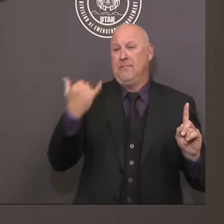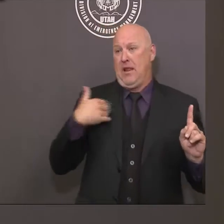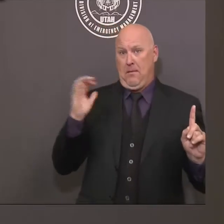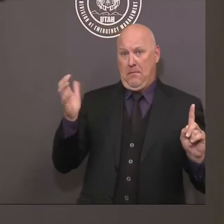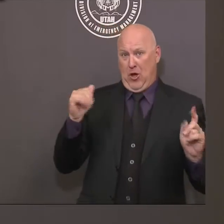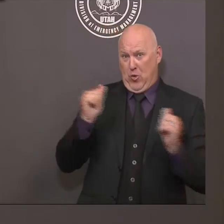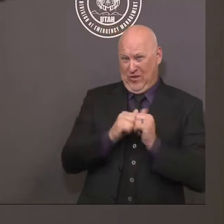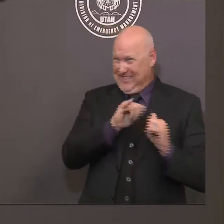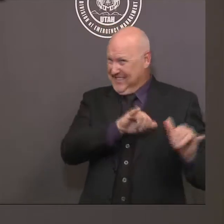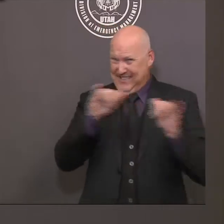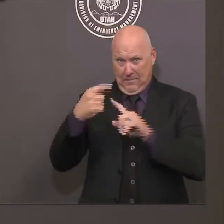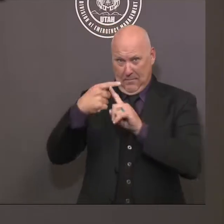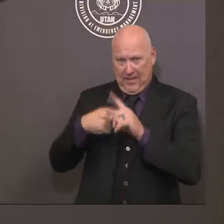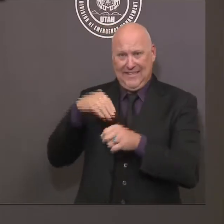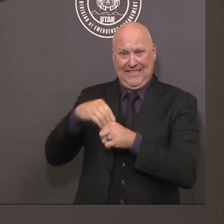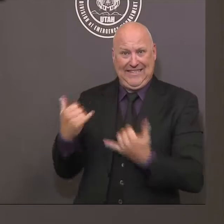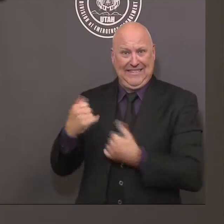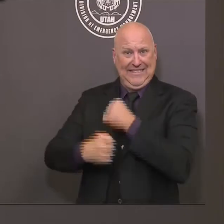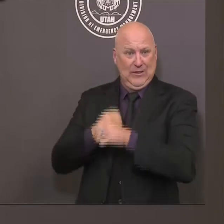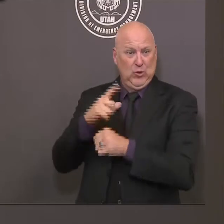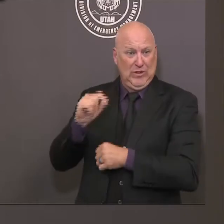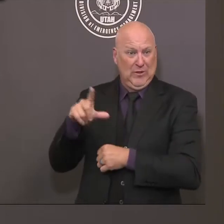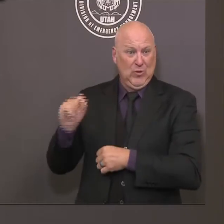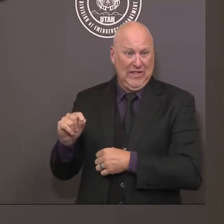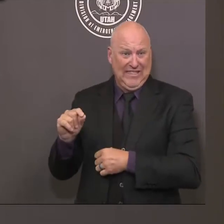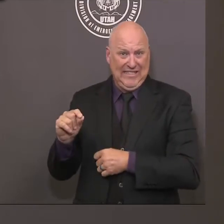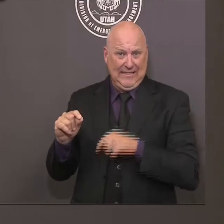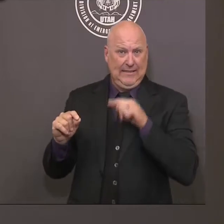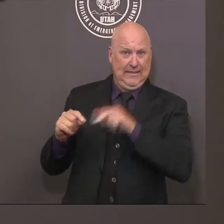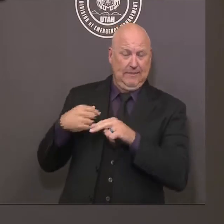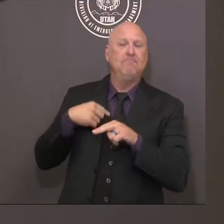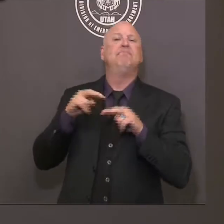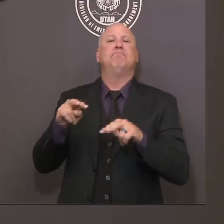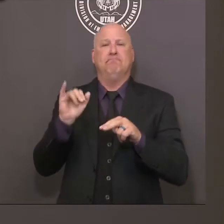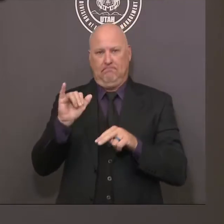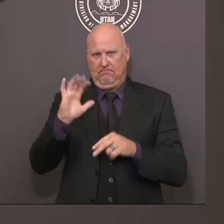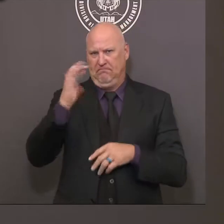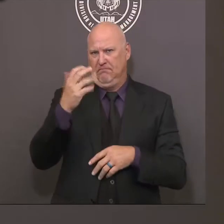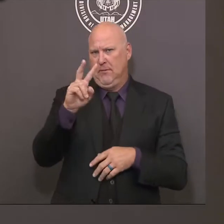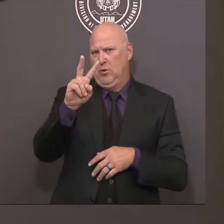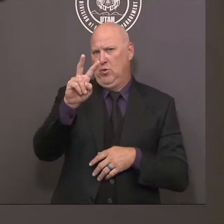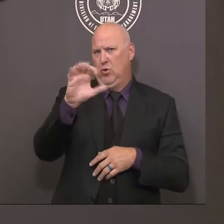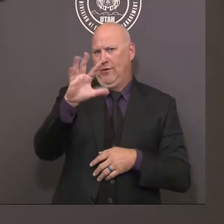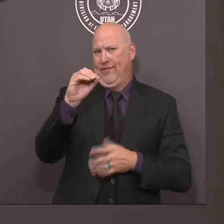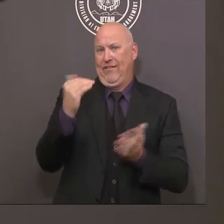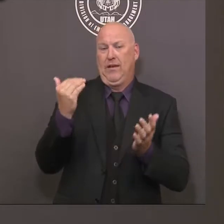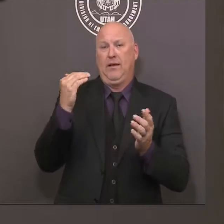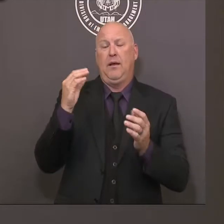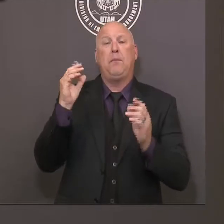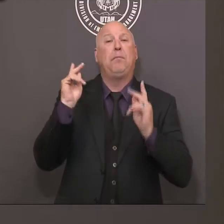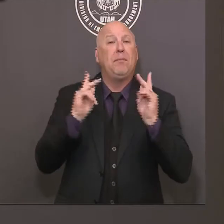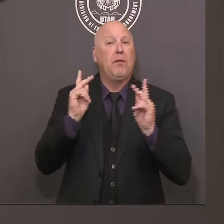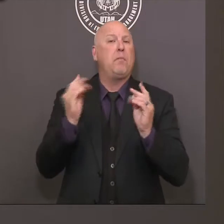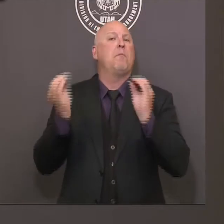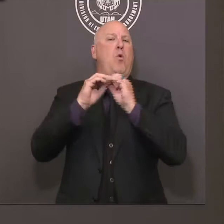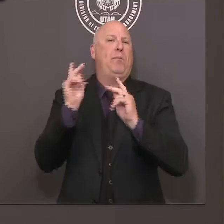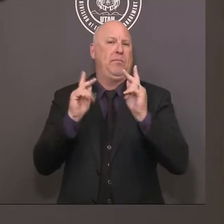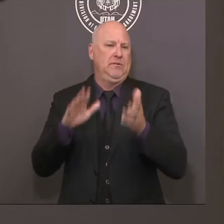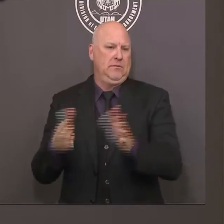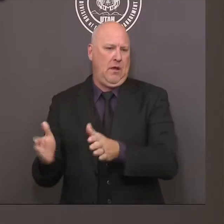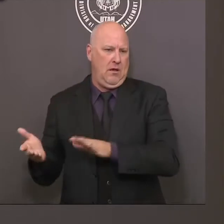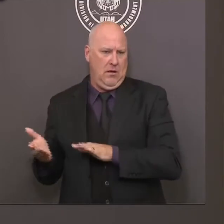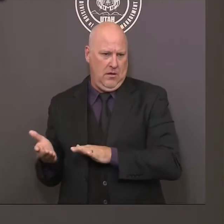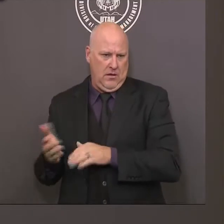for COVID and 2/3 for other fatalities, that perhaps some people are hesitating getting